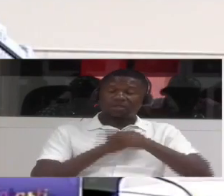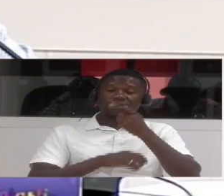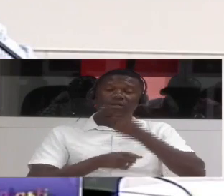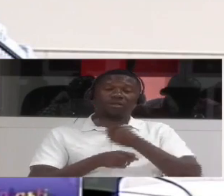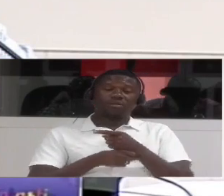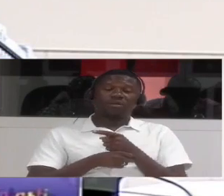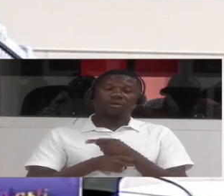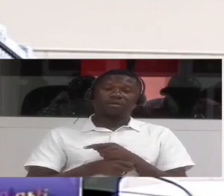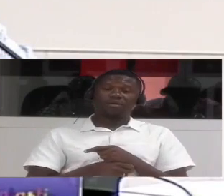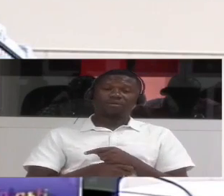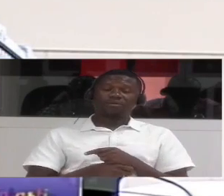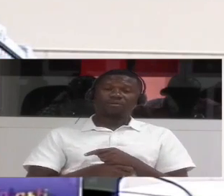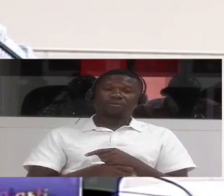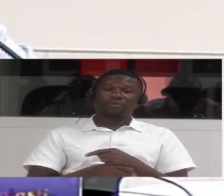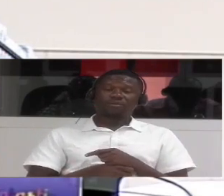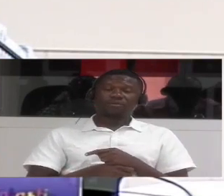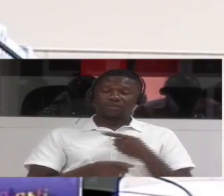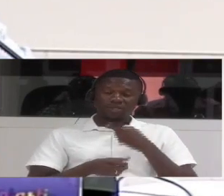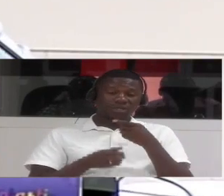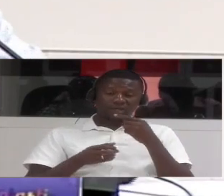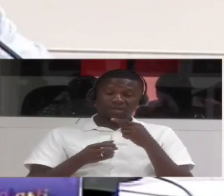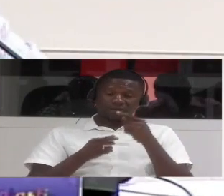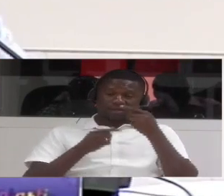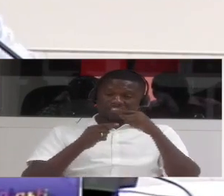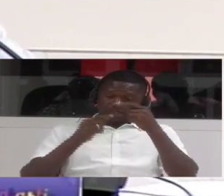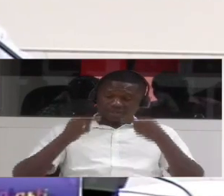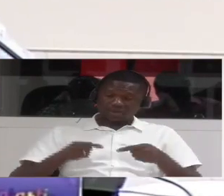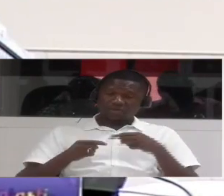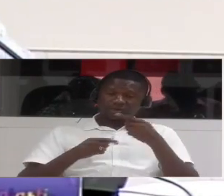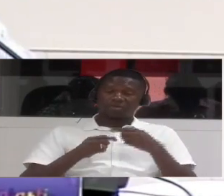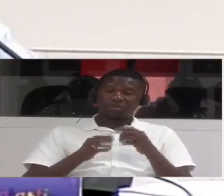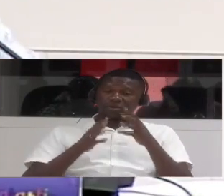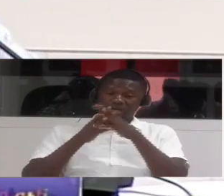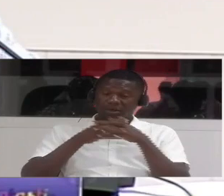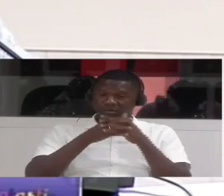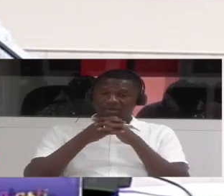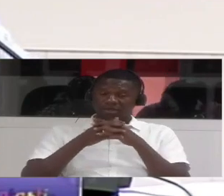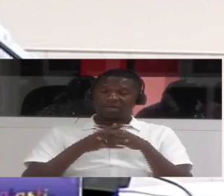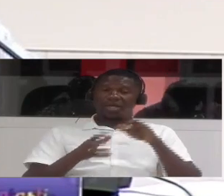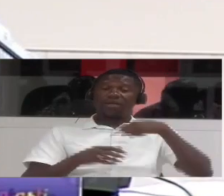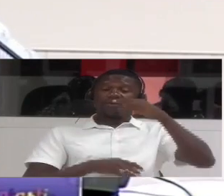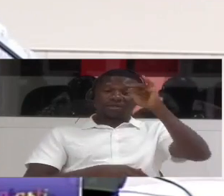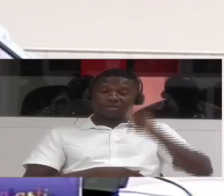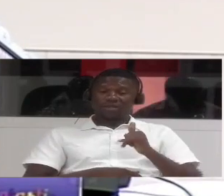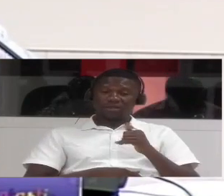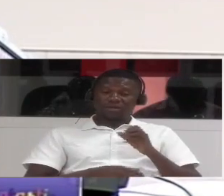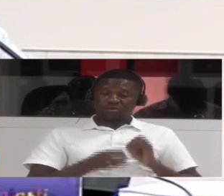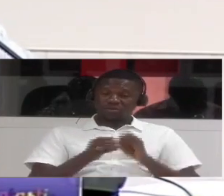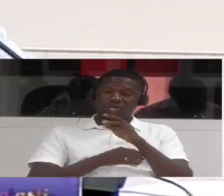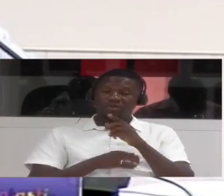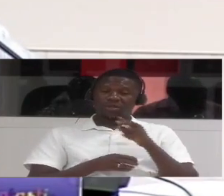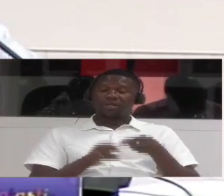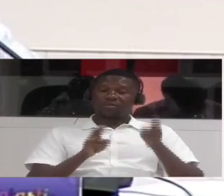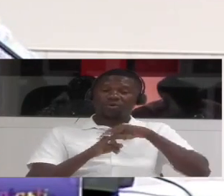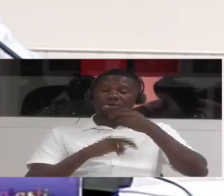actually from the, you know, United States annually publishes reports on the situation of